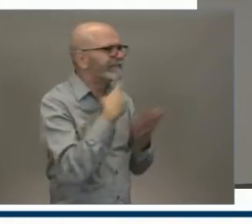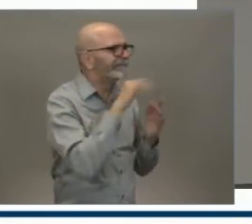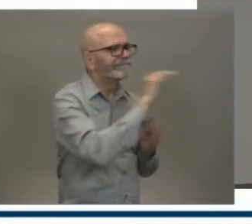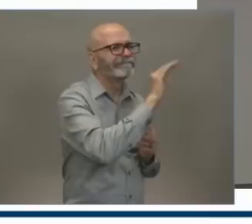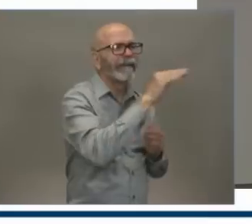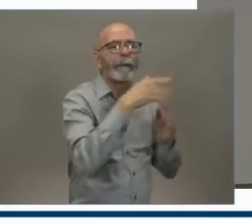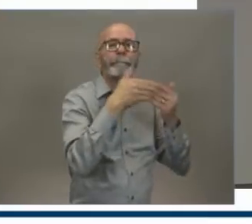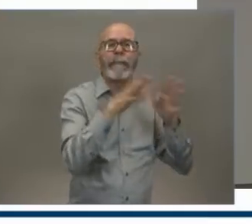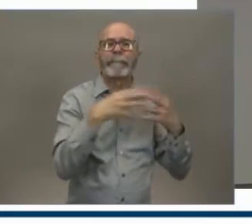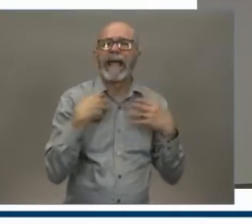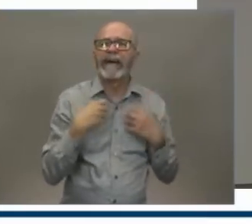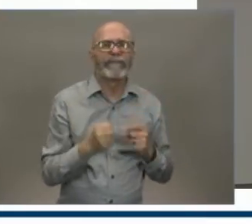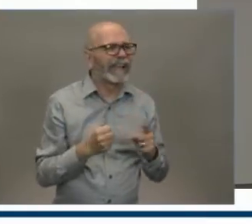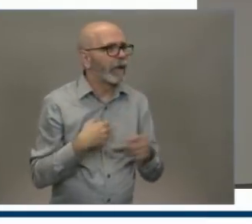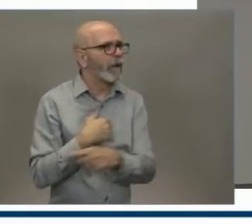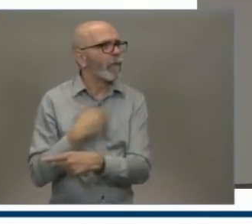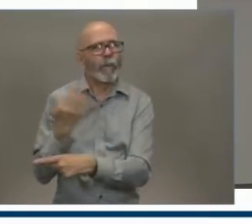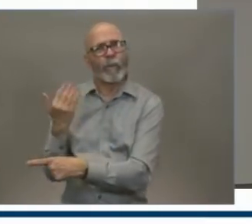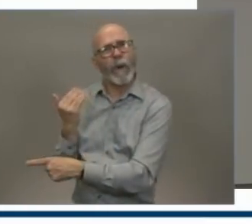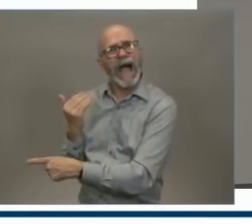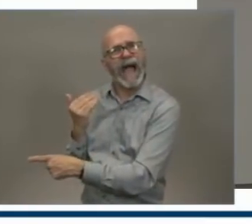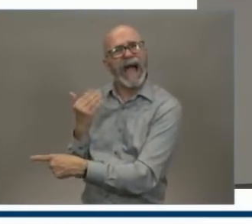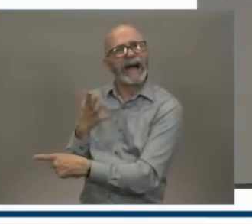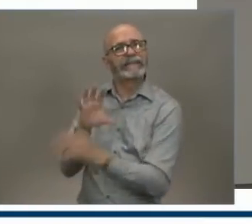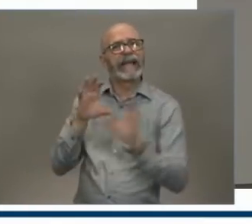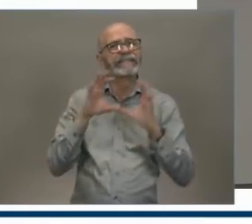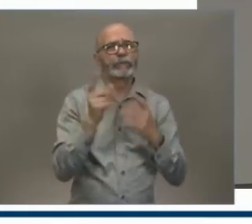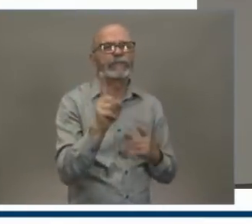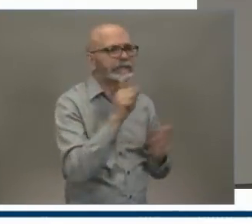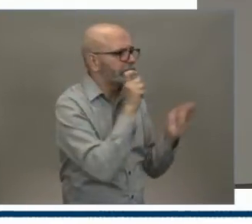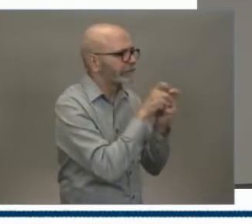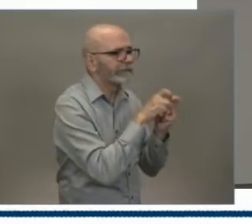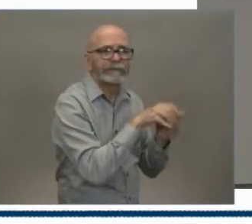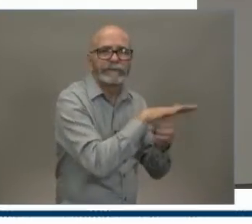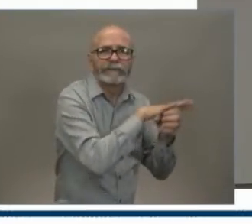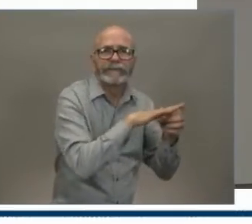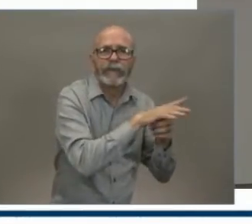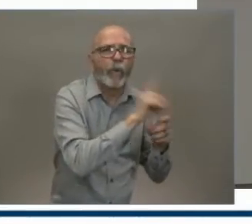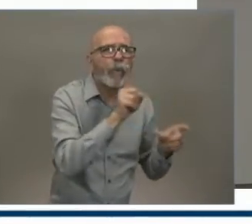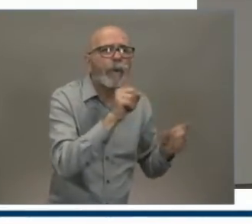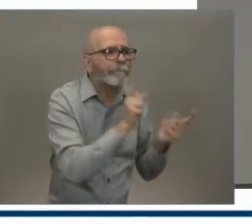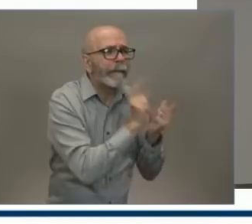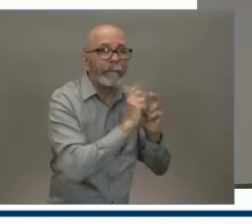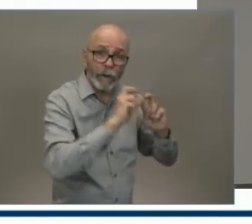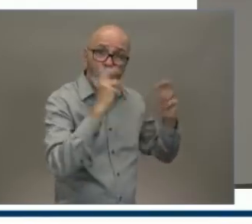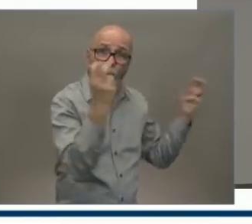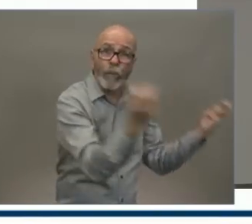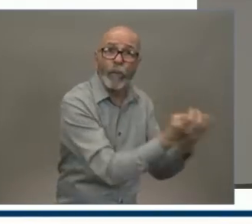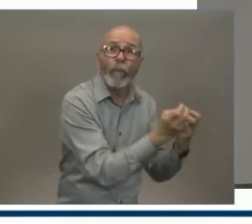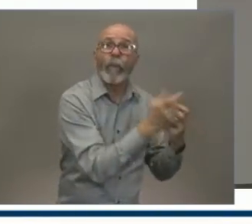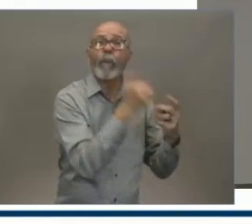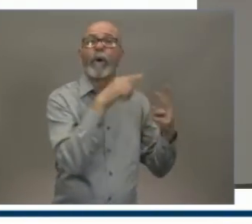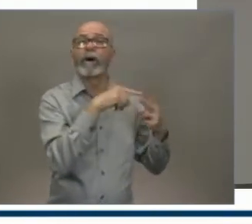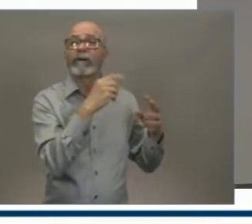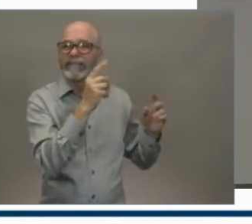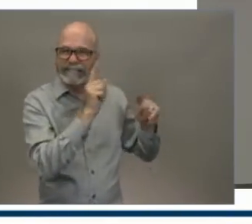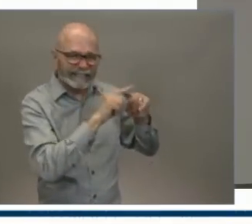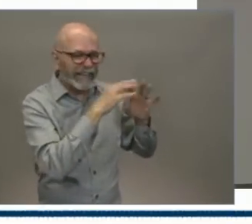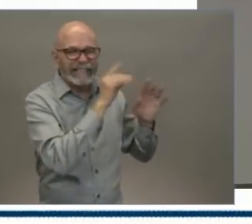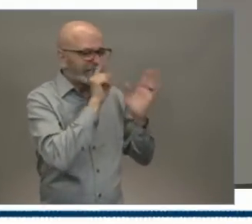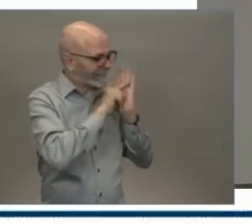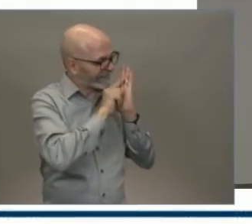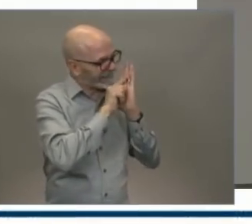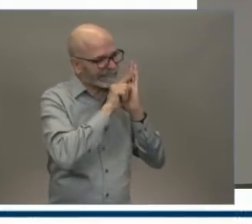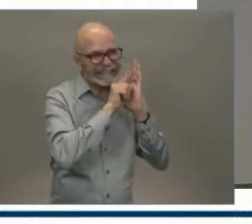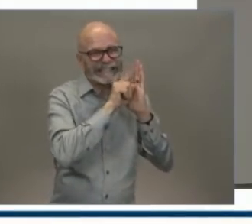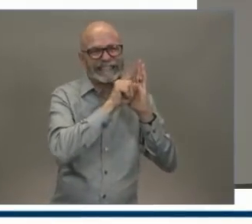other areas who else on the university campus may have been considered a close contact. As I said earlier, earlier,